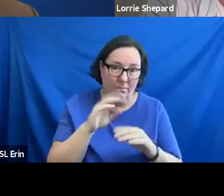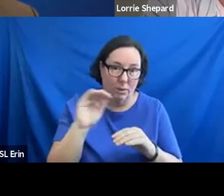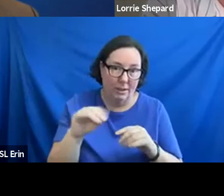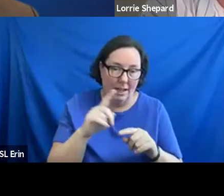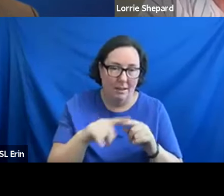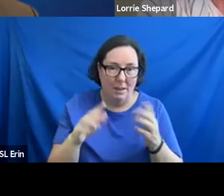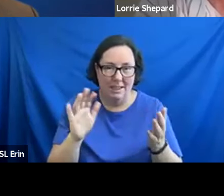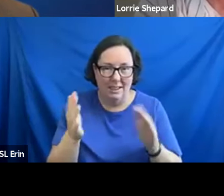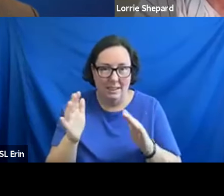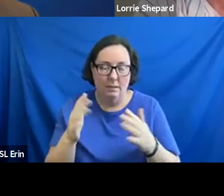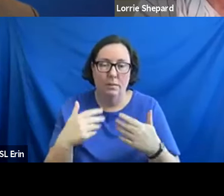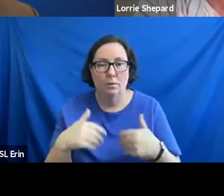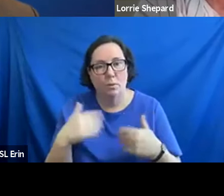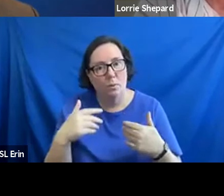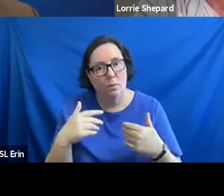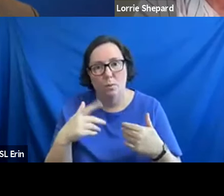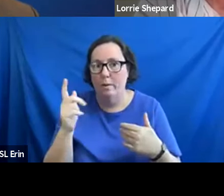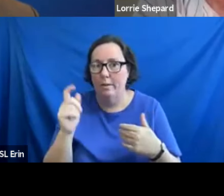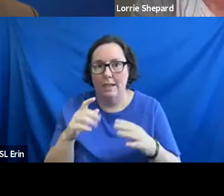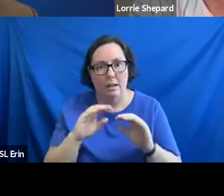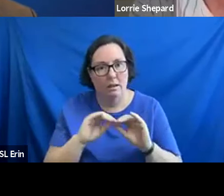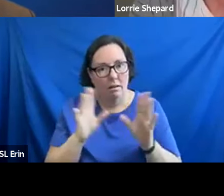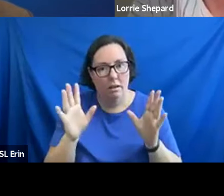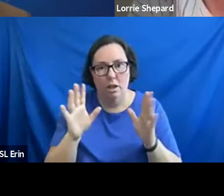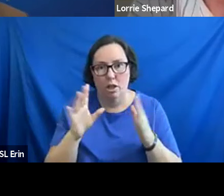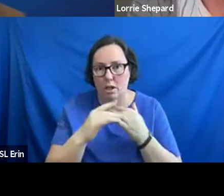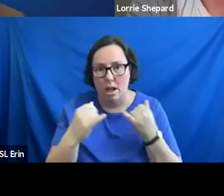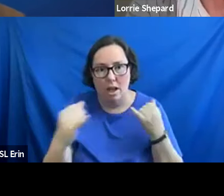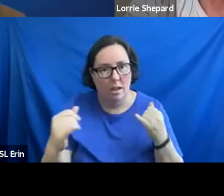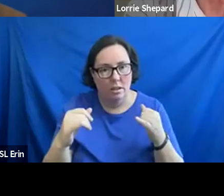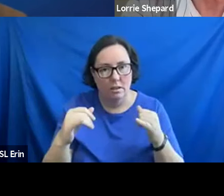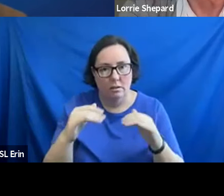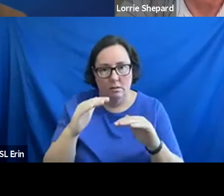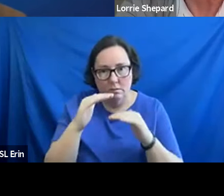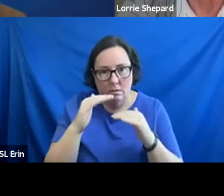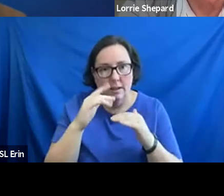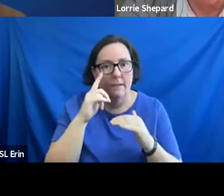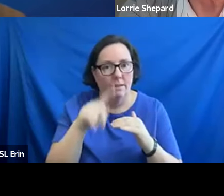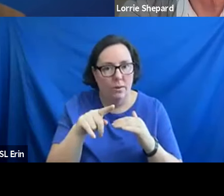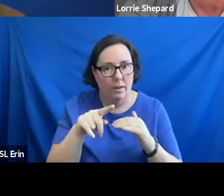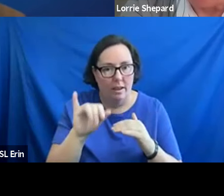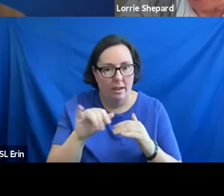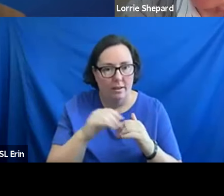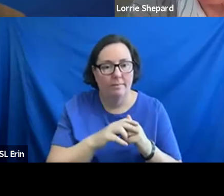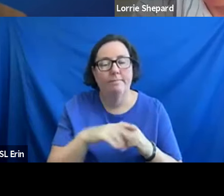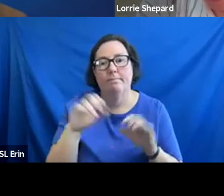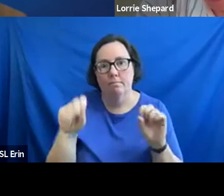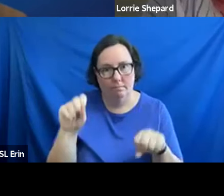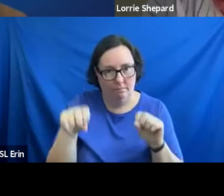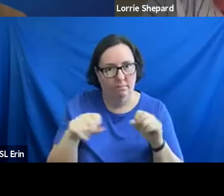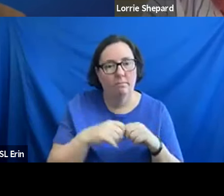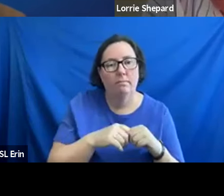seems like it would need guardrails for it too, right? Yes. Yeah, and so